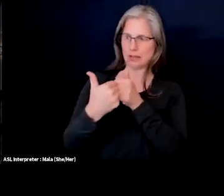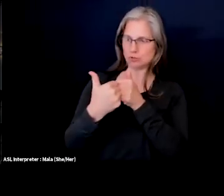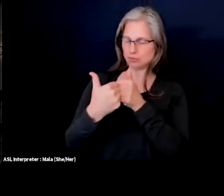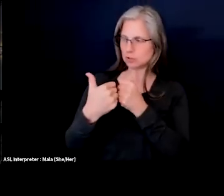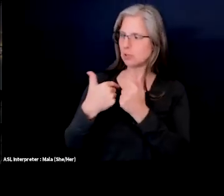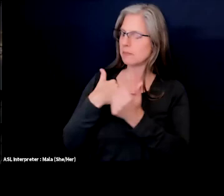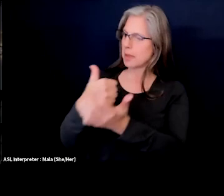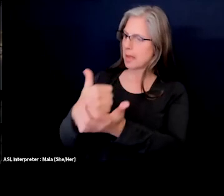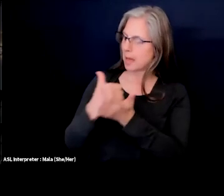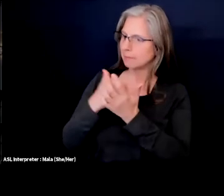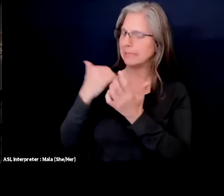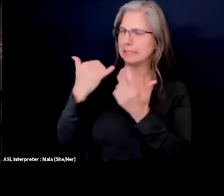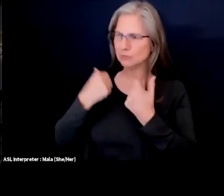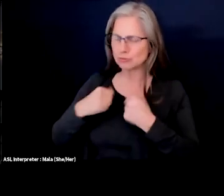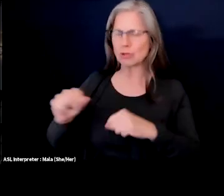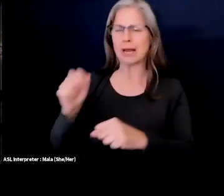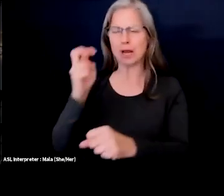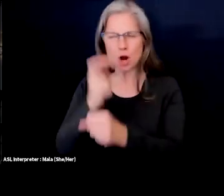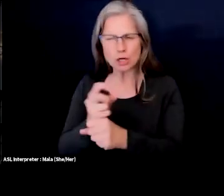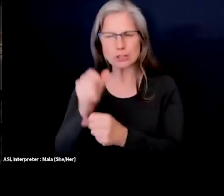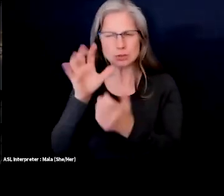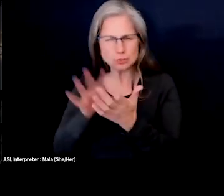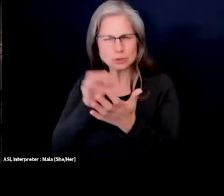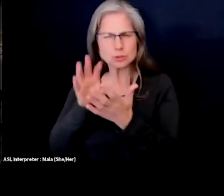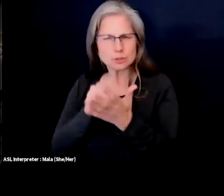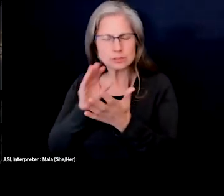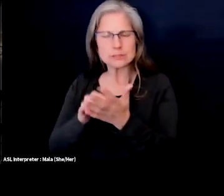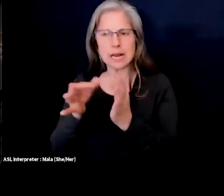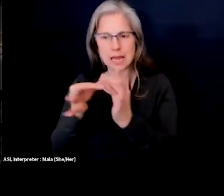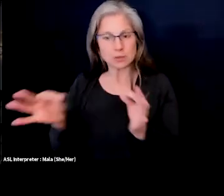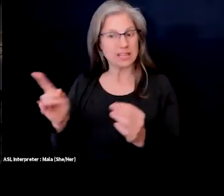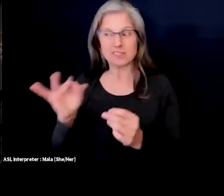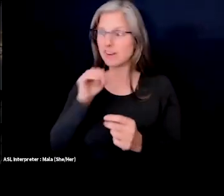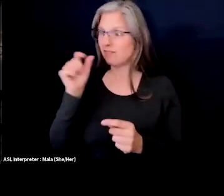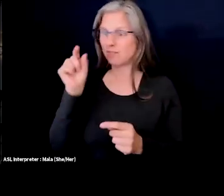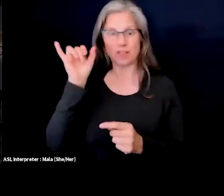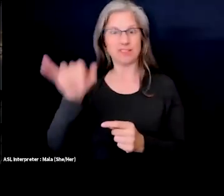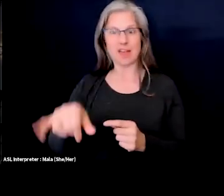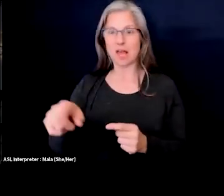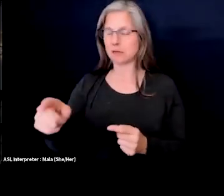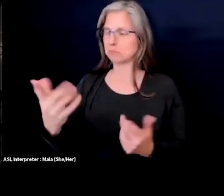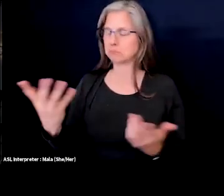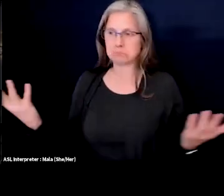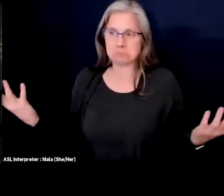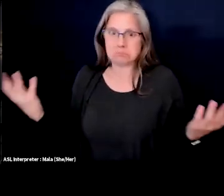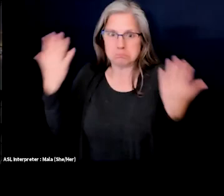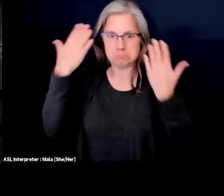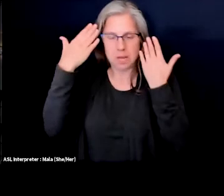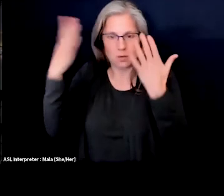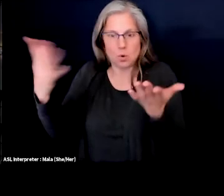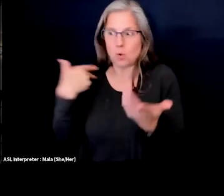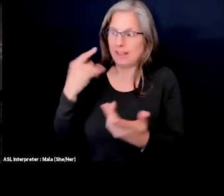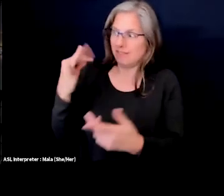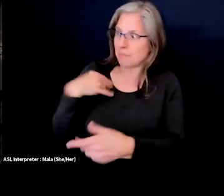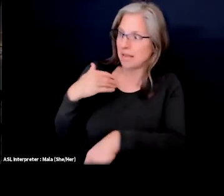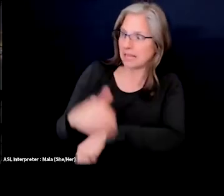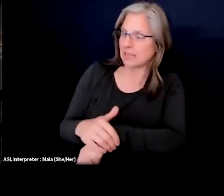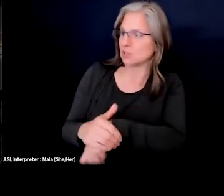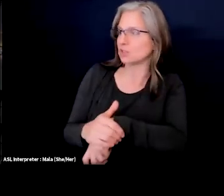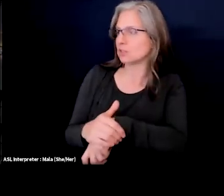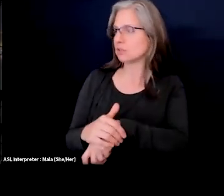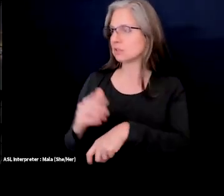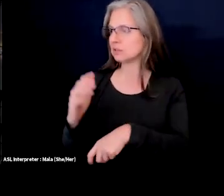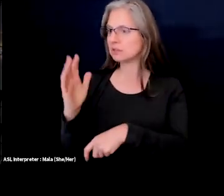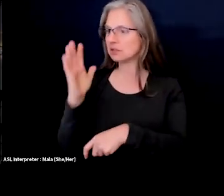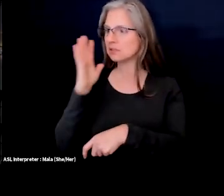me to try my hardest to learn the language. And if it wasn't for that, then I don't know if my English would be